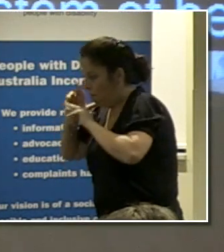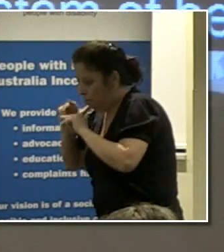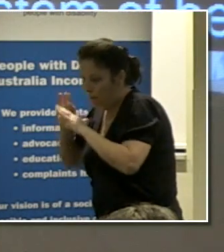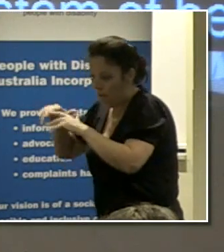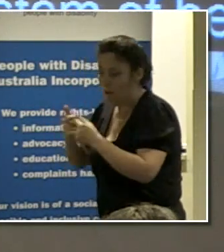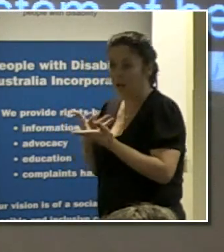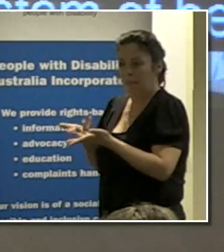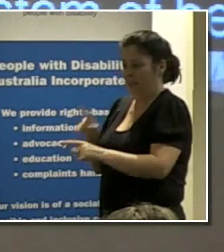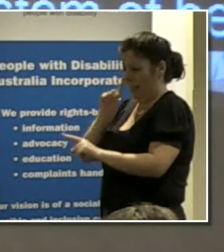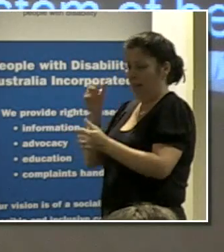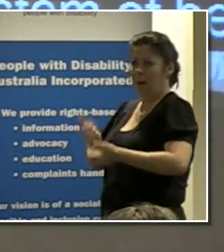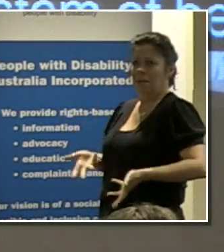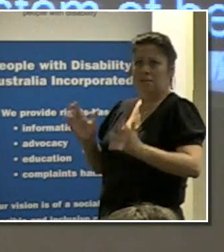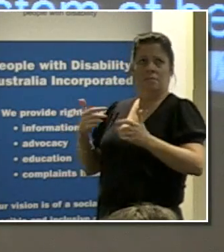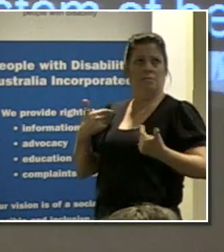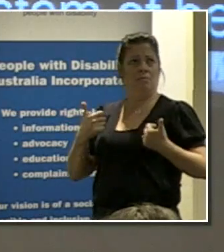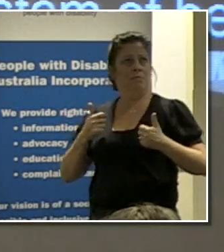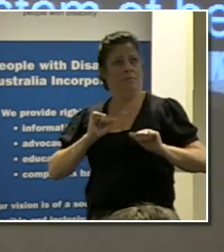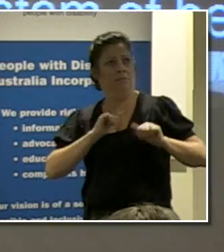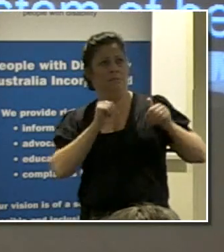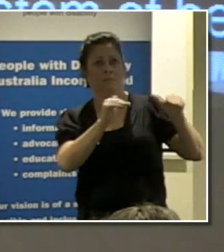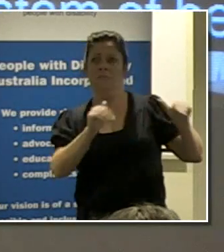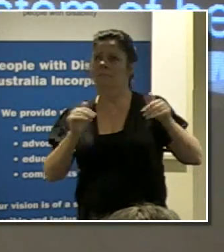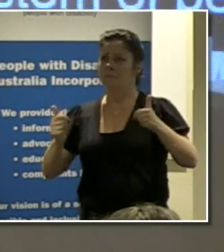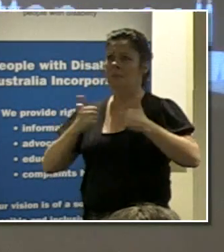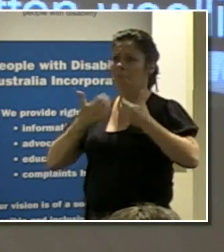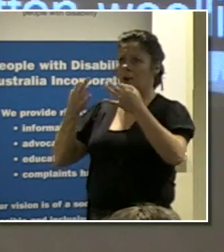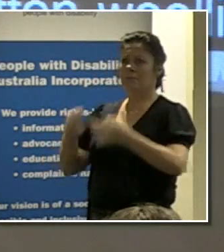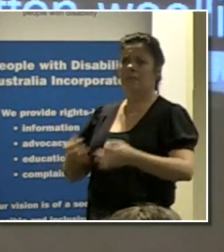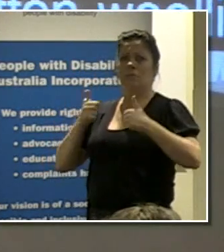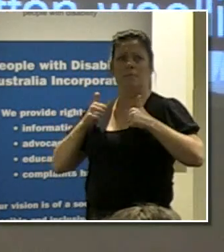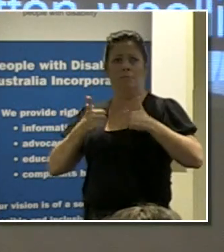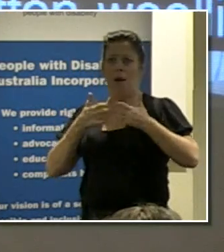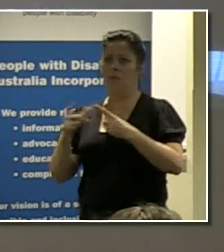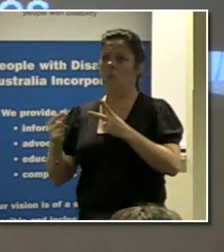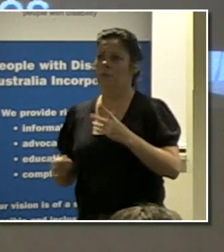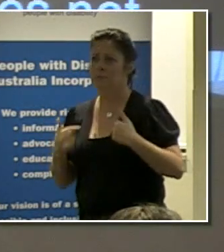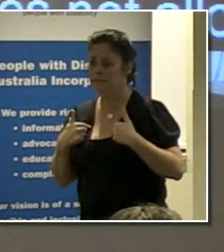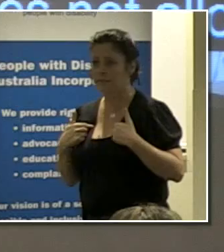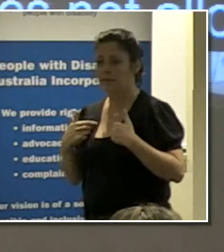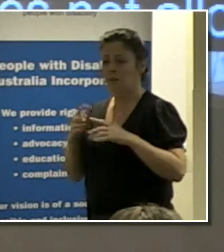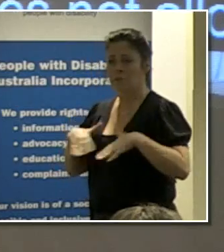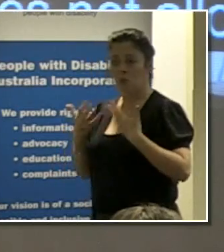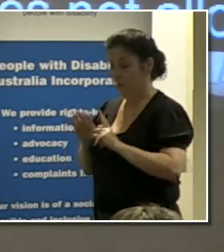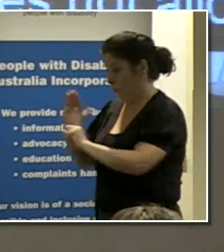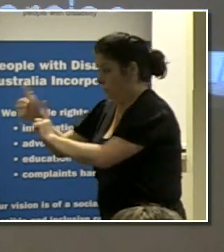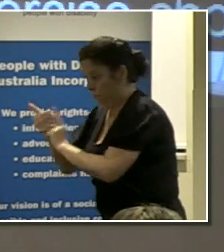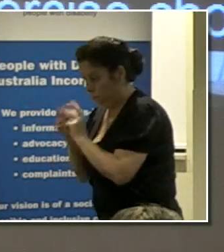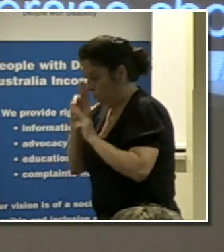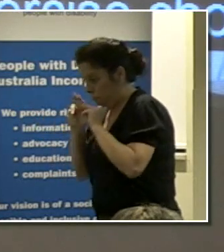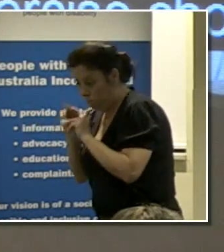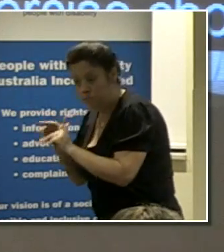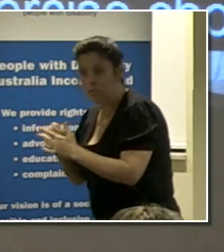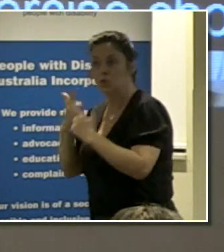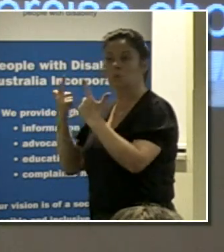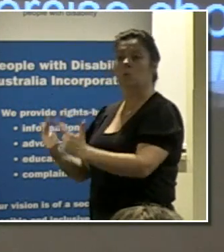to exercise choice or that constrains choice or that limits the opportunity for